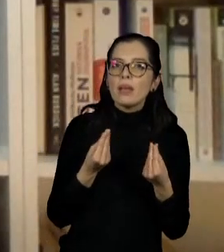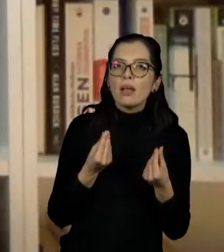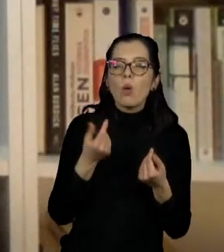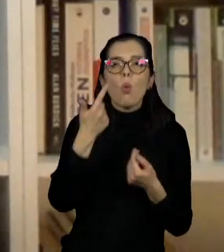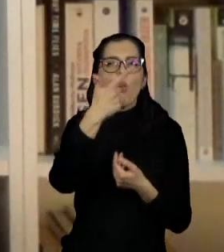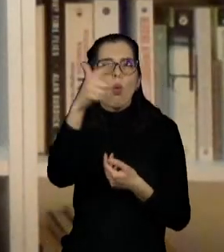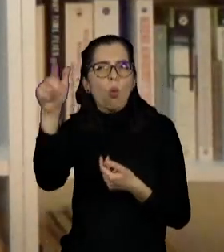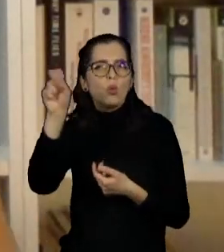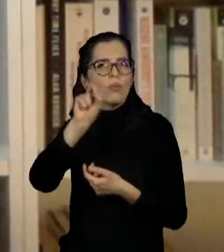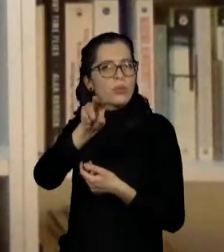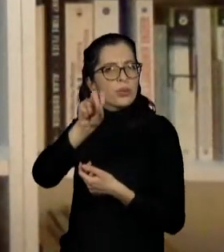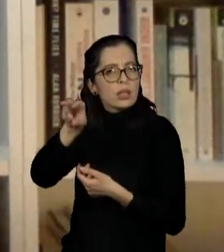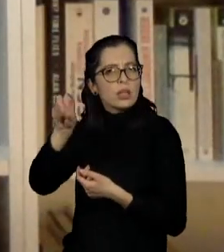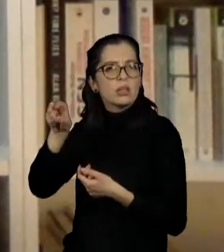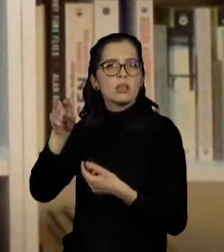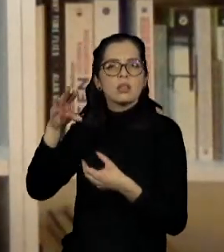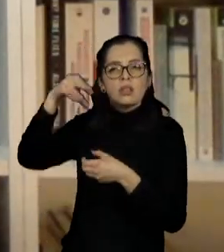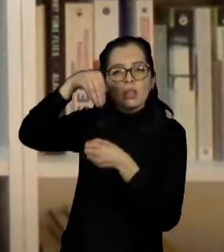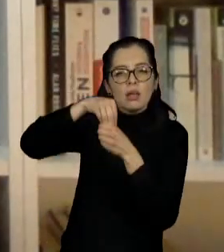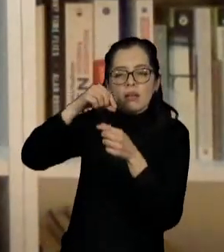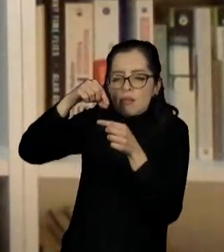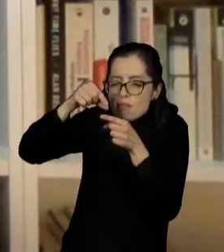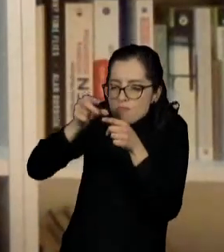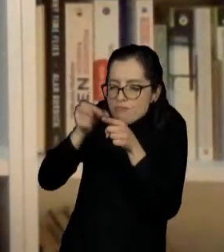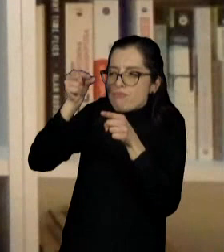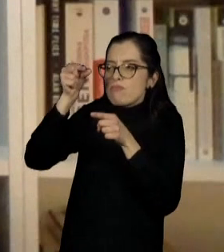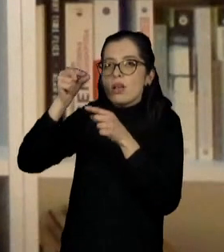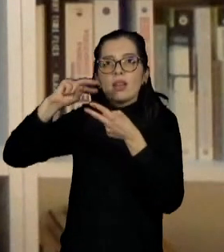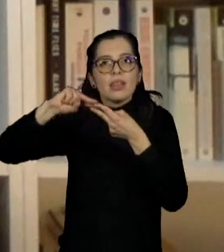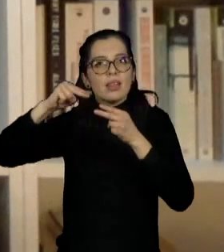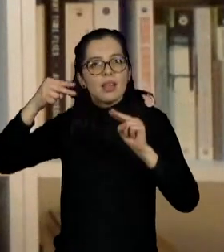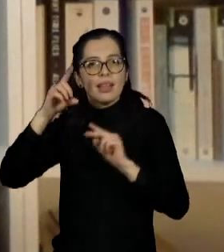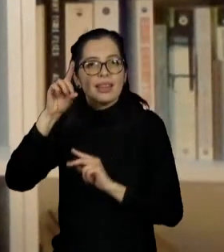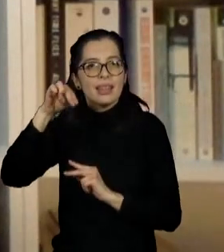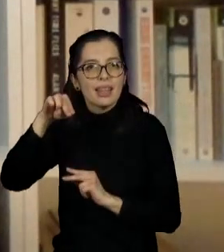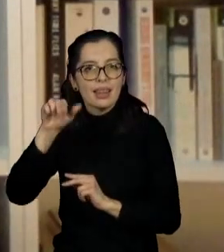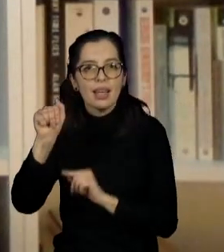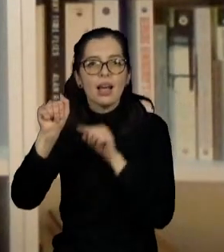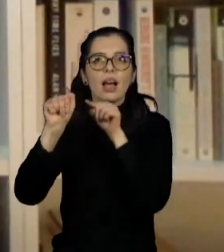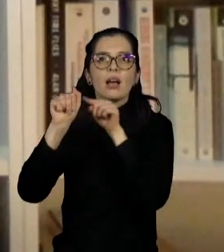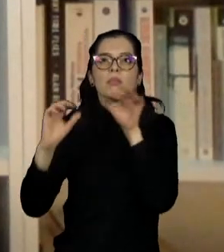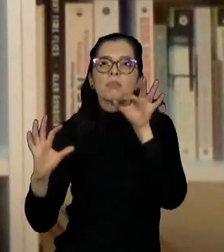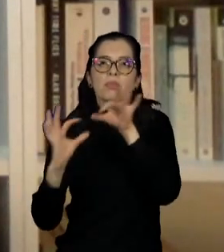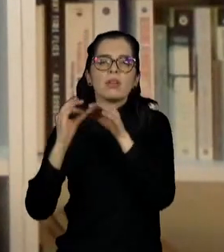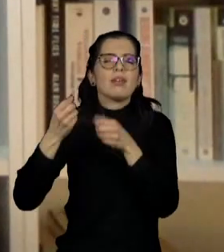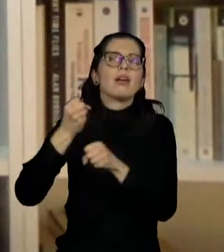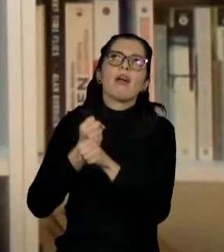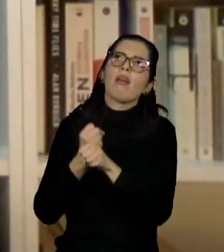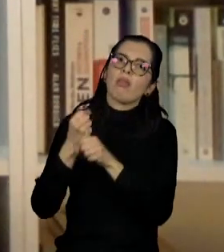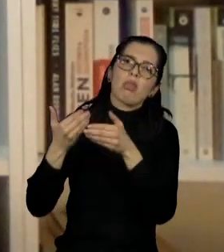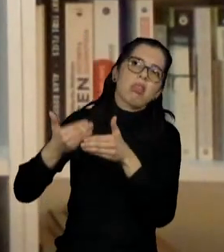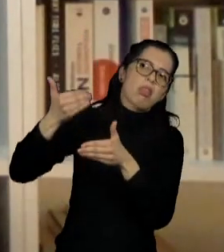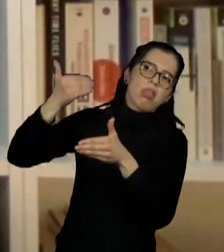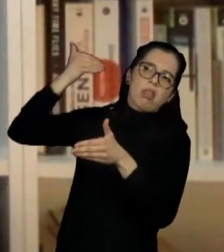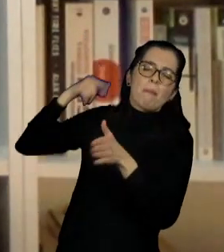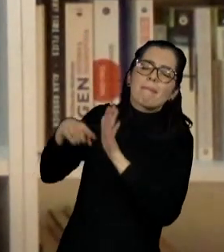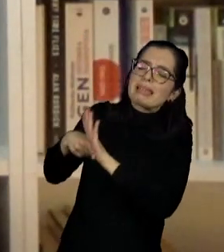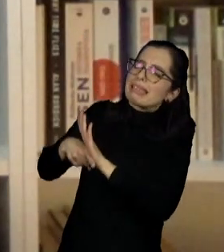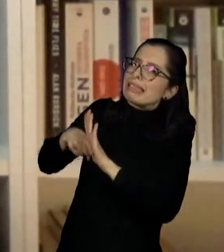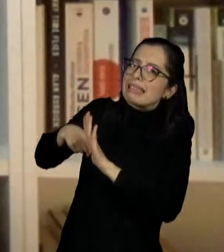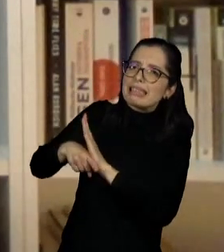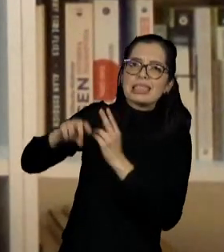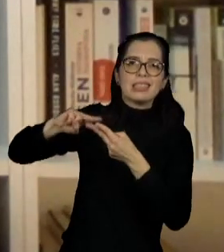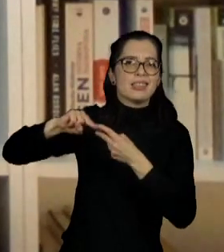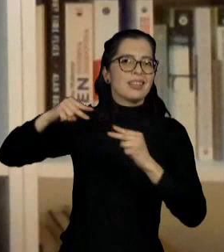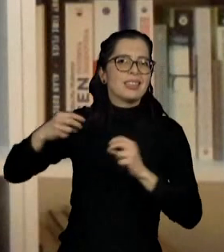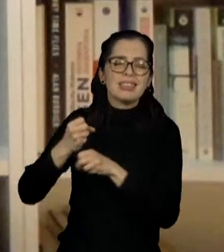other viruses and joining together pieces of DNA, is really the legacy